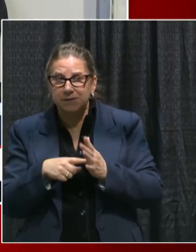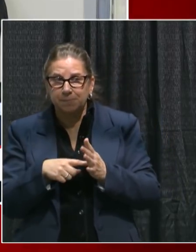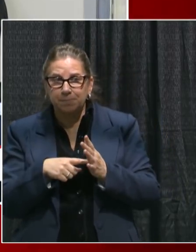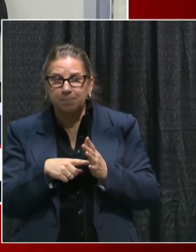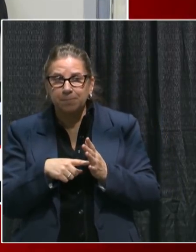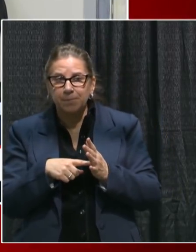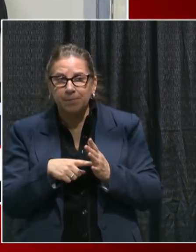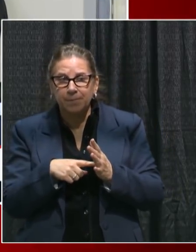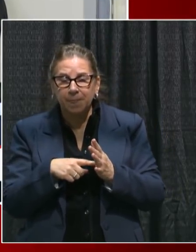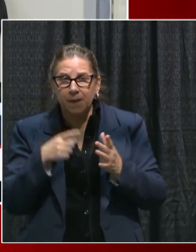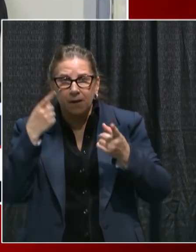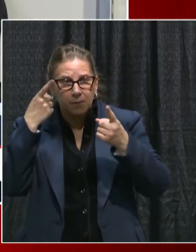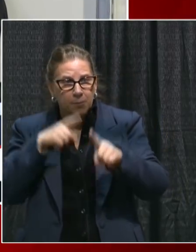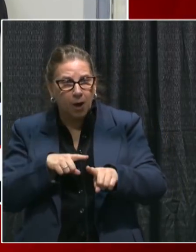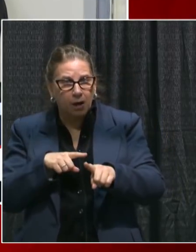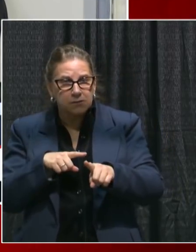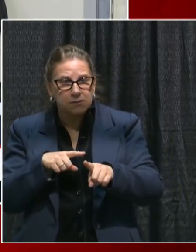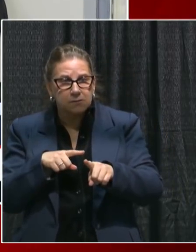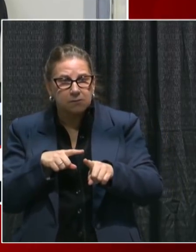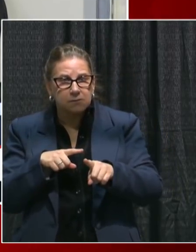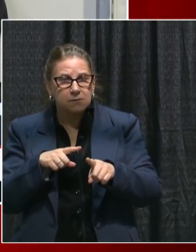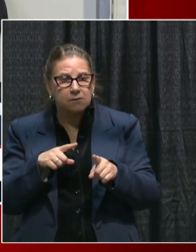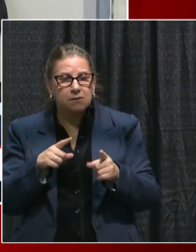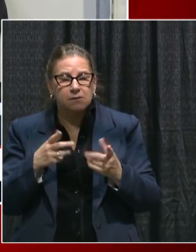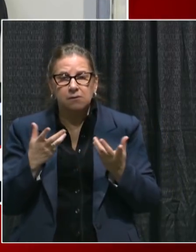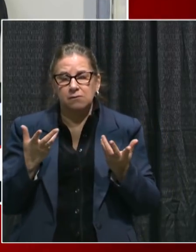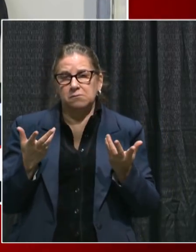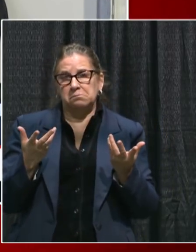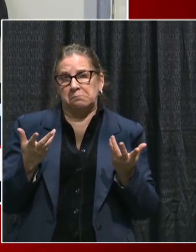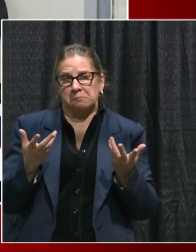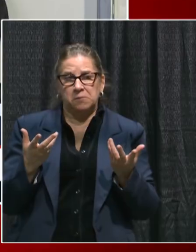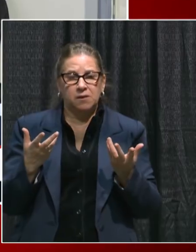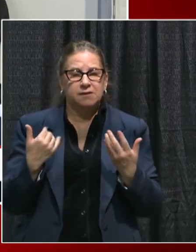There has been one case in a district resident.